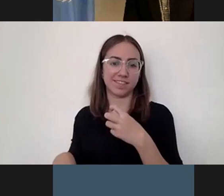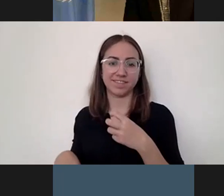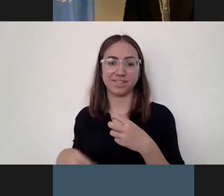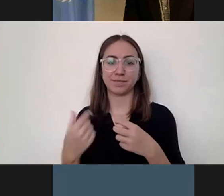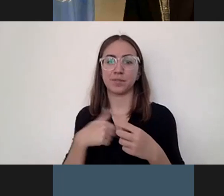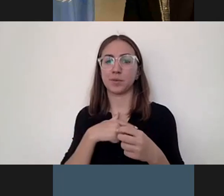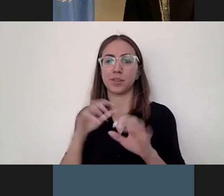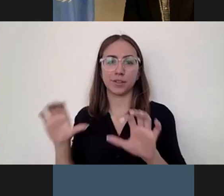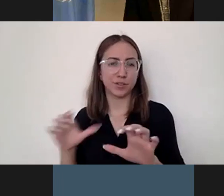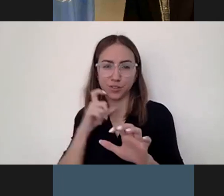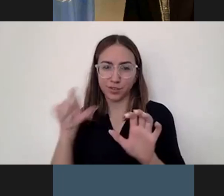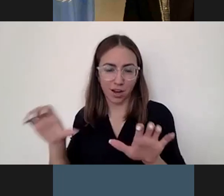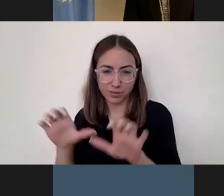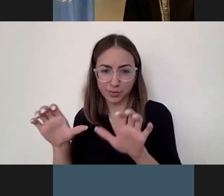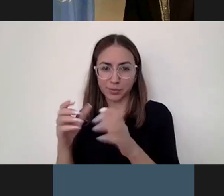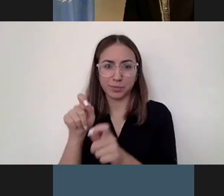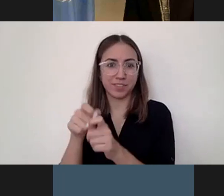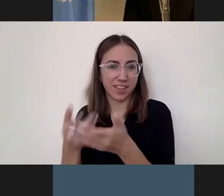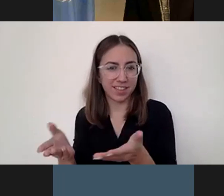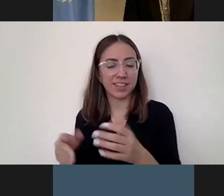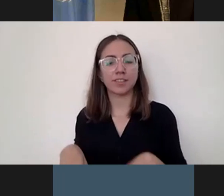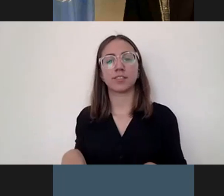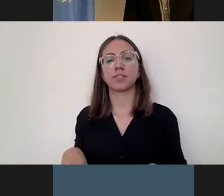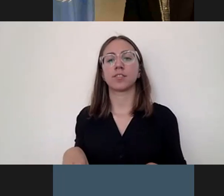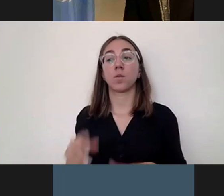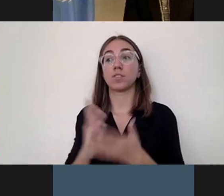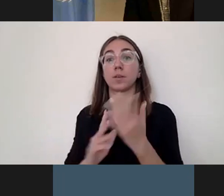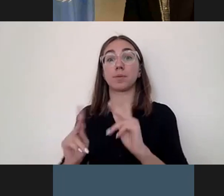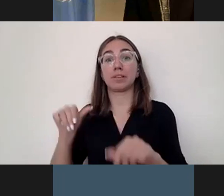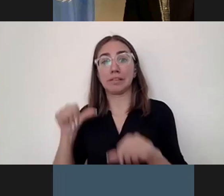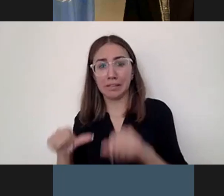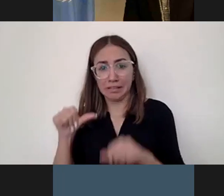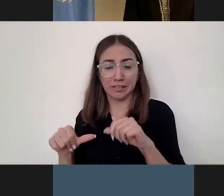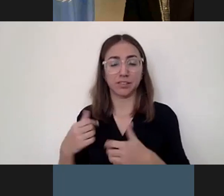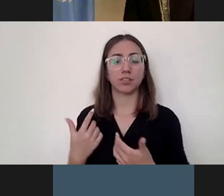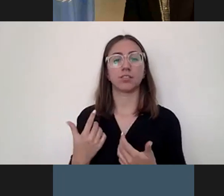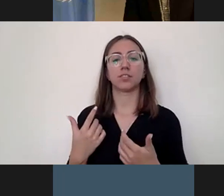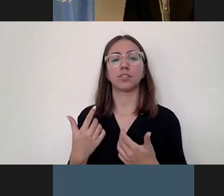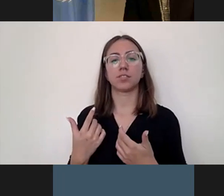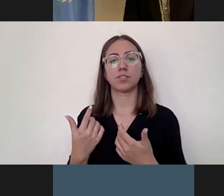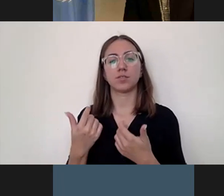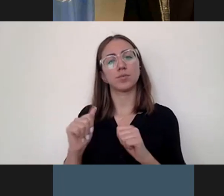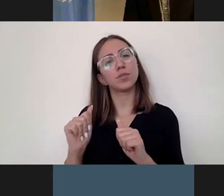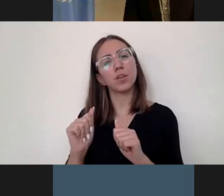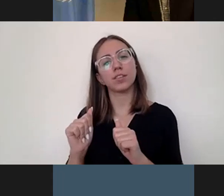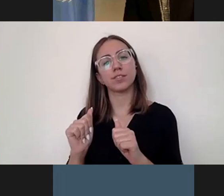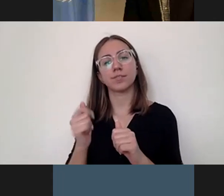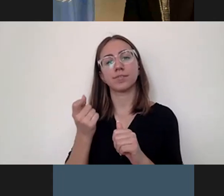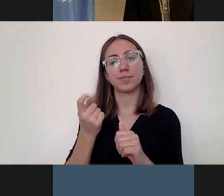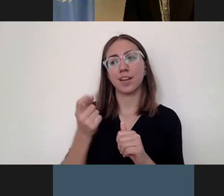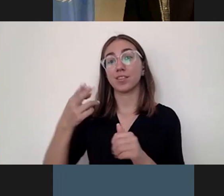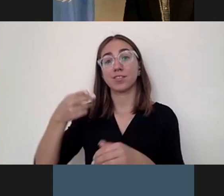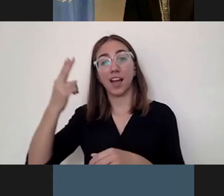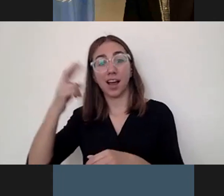doing this, and I'll talk in a second how to talk to people that are hesitant. But it's also a rules to try to be ambassadors because, you know, there's certain high-risk groups. I mean,